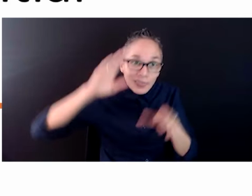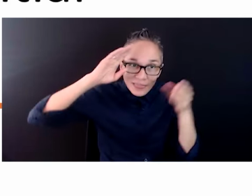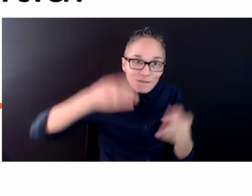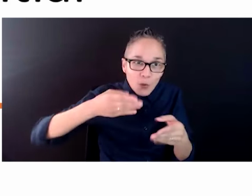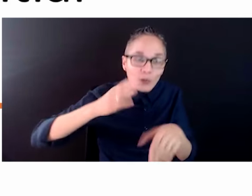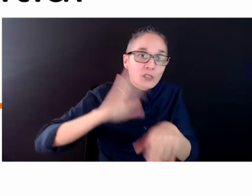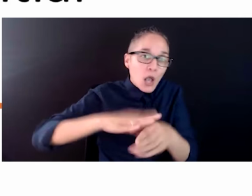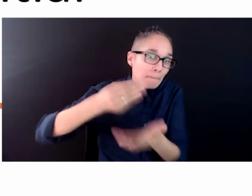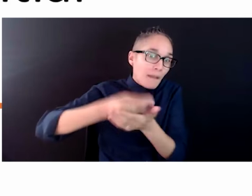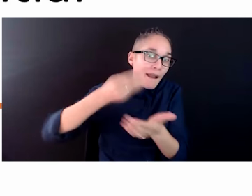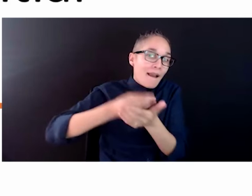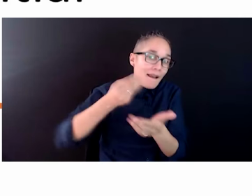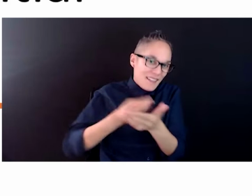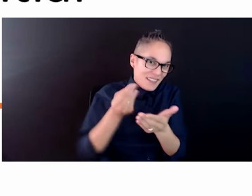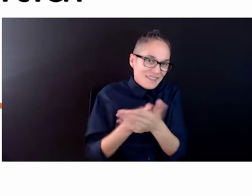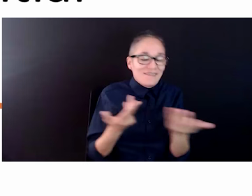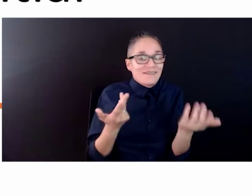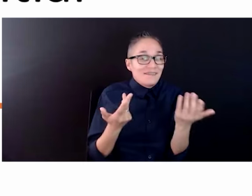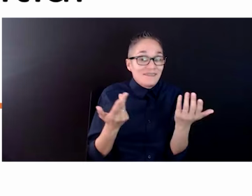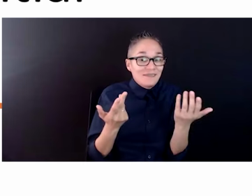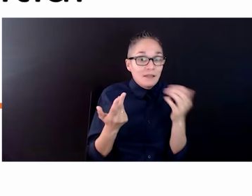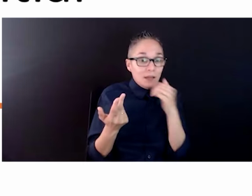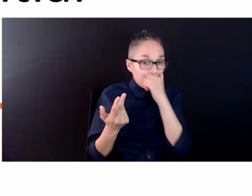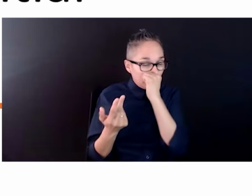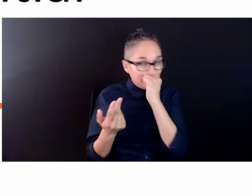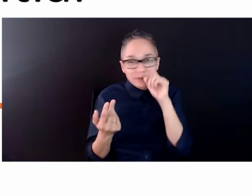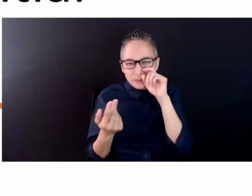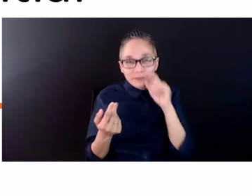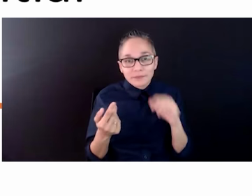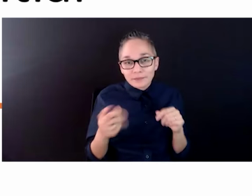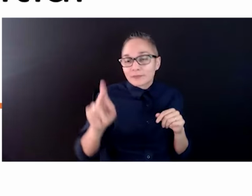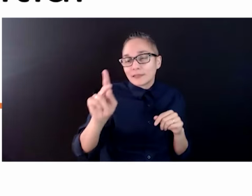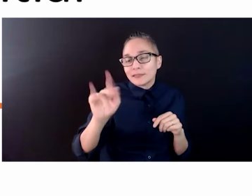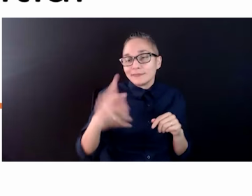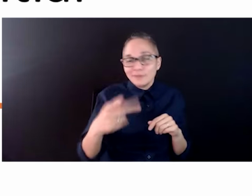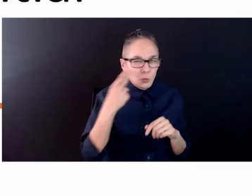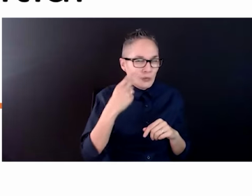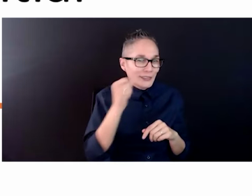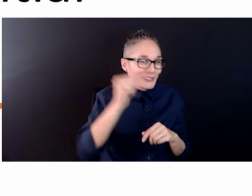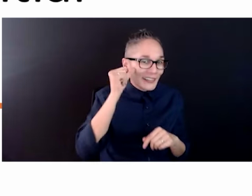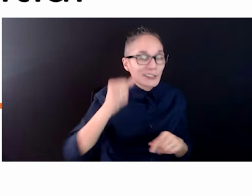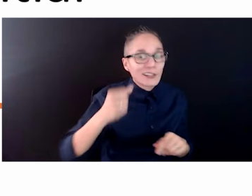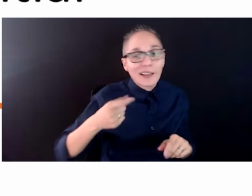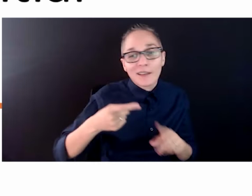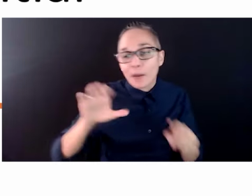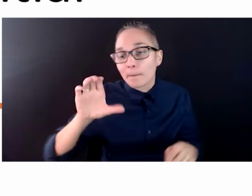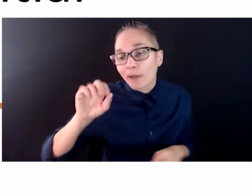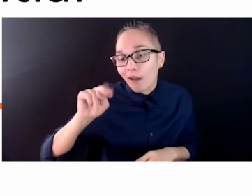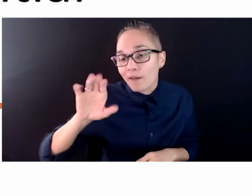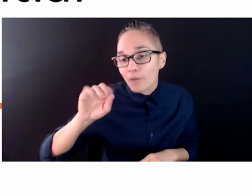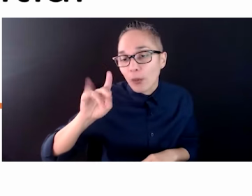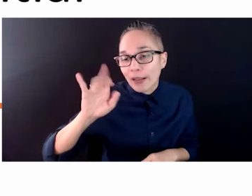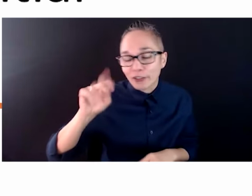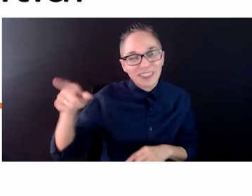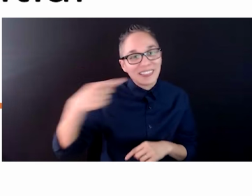me, they did not like that. Yeah, to Mark's point, we saw this yesterday at Convocation. There's innovation grants, and they're asking us to